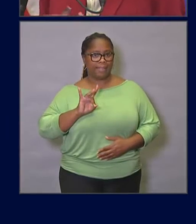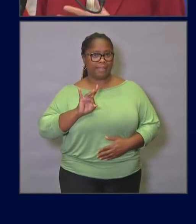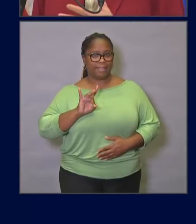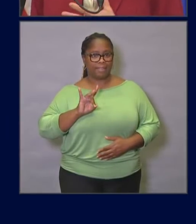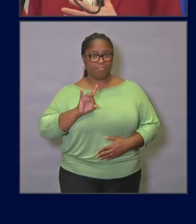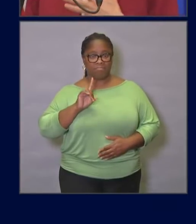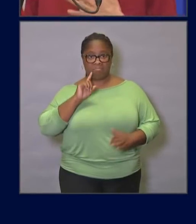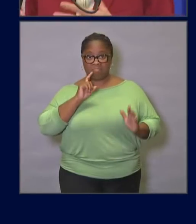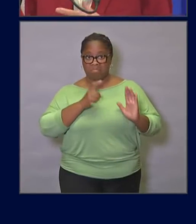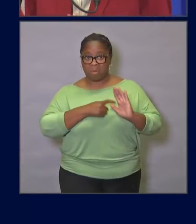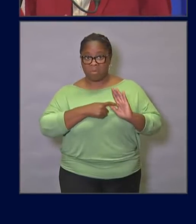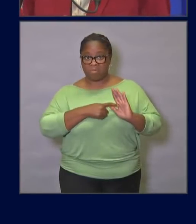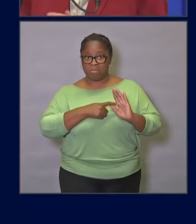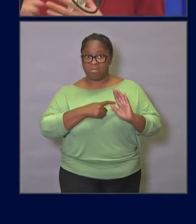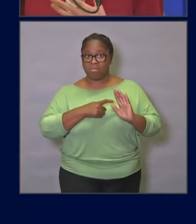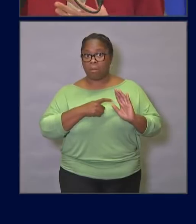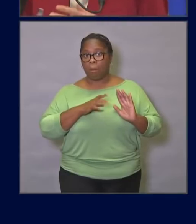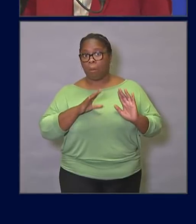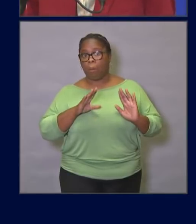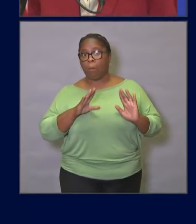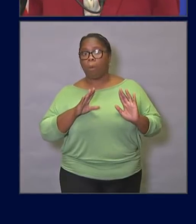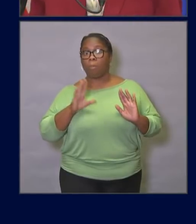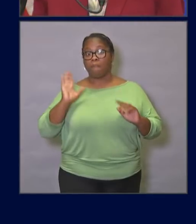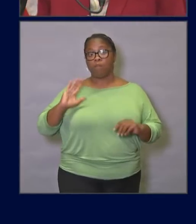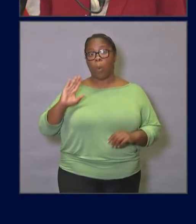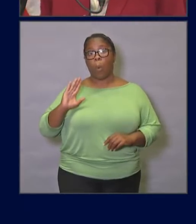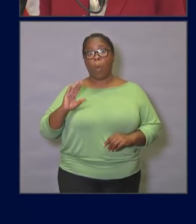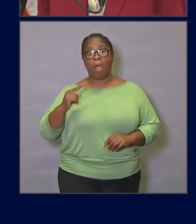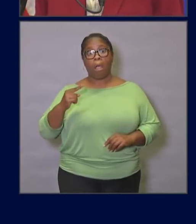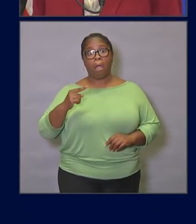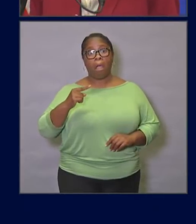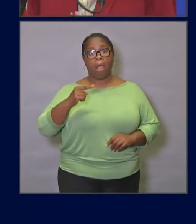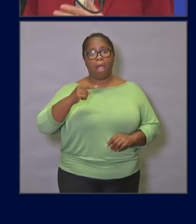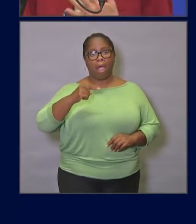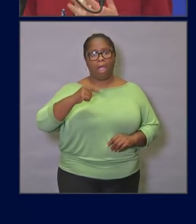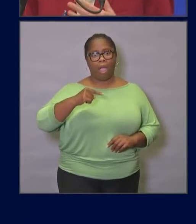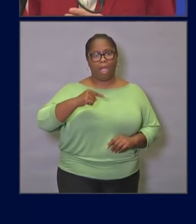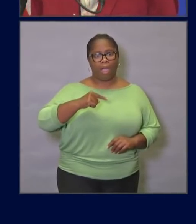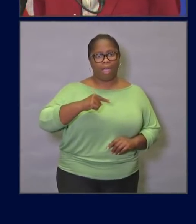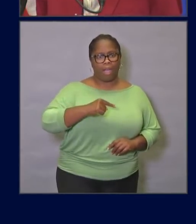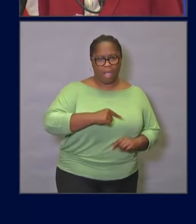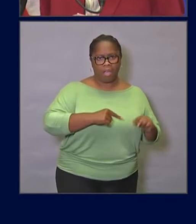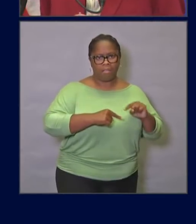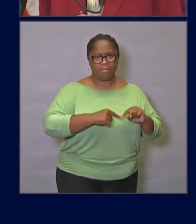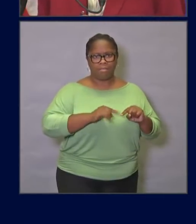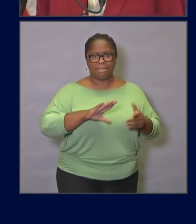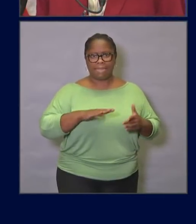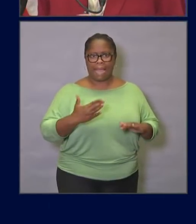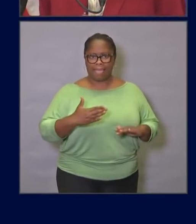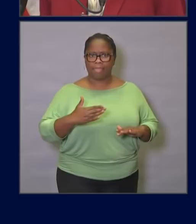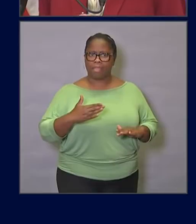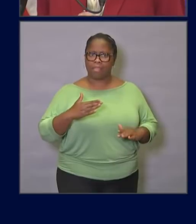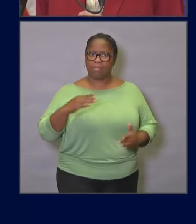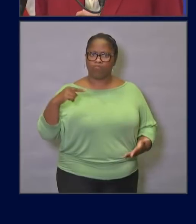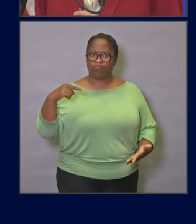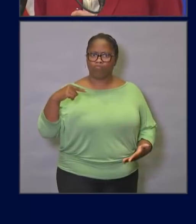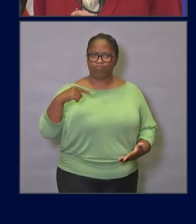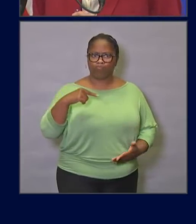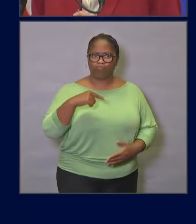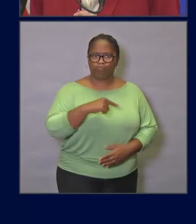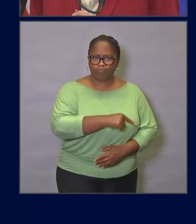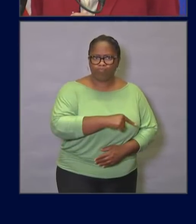notice, we were starting to see a decrease. And it does look like this downward